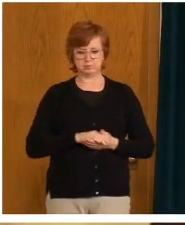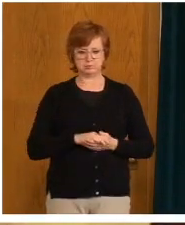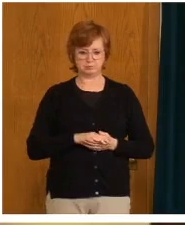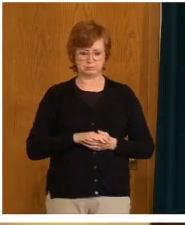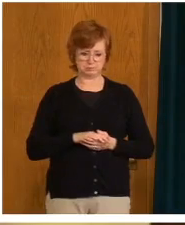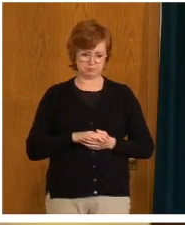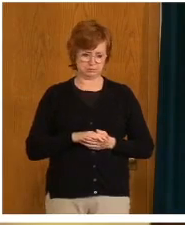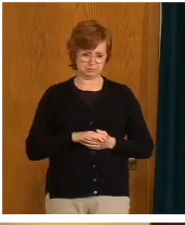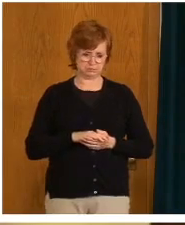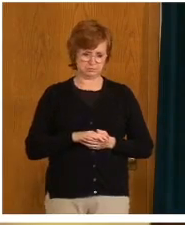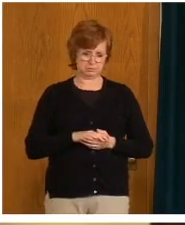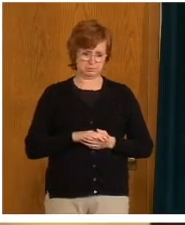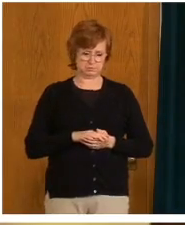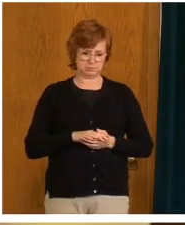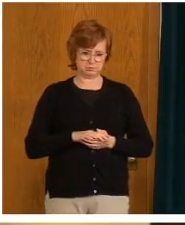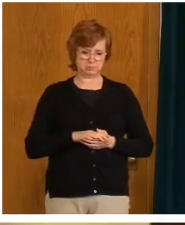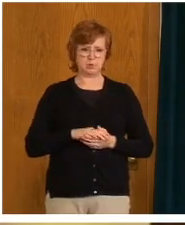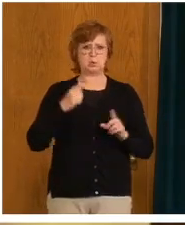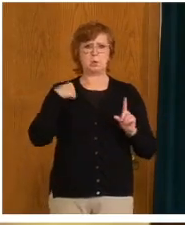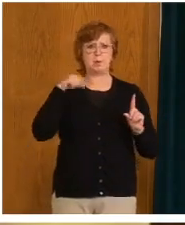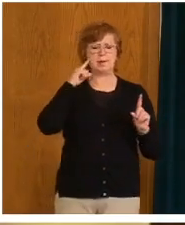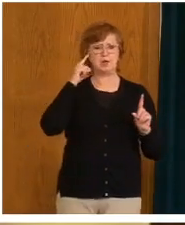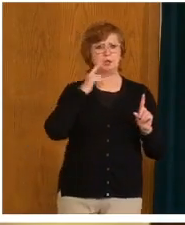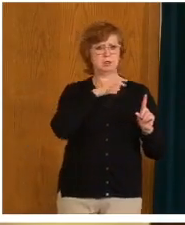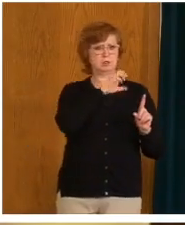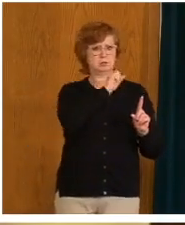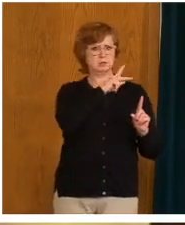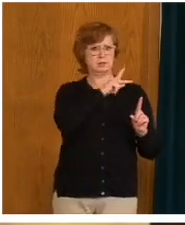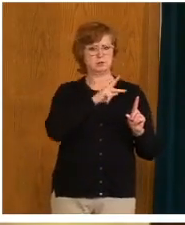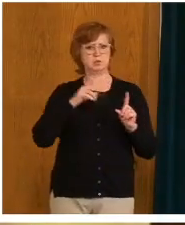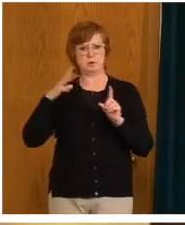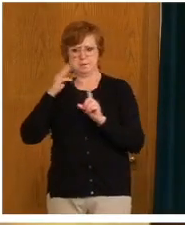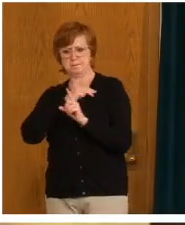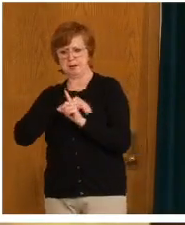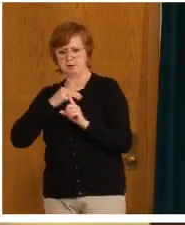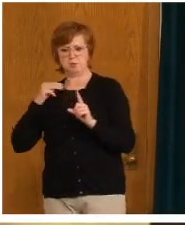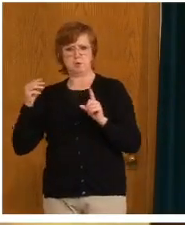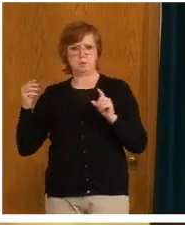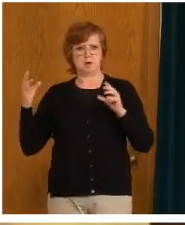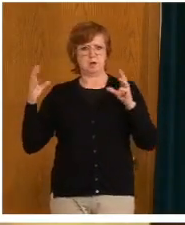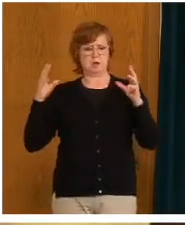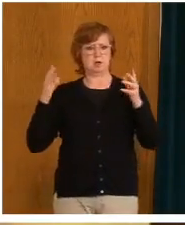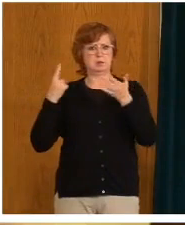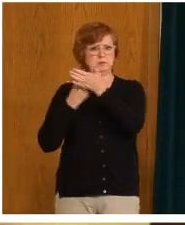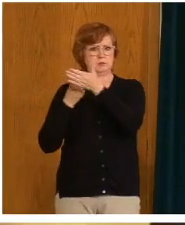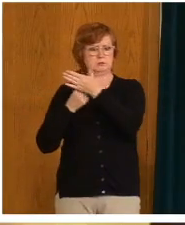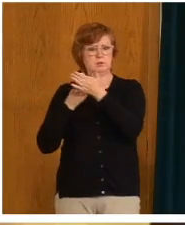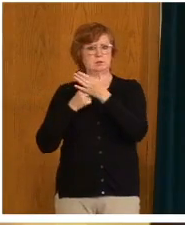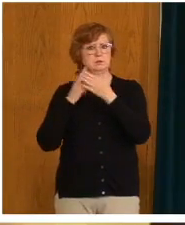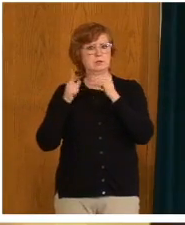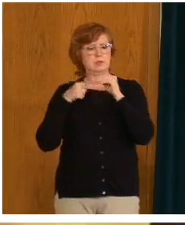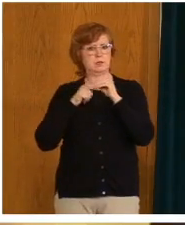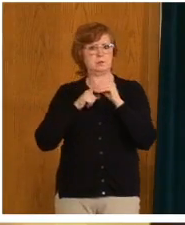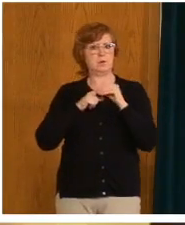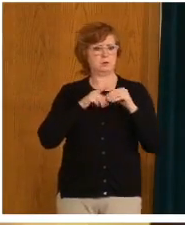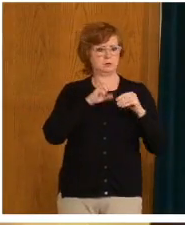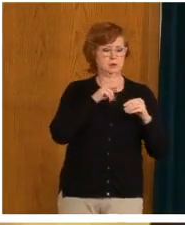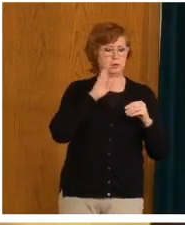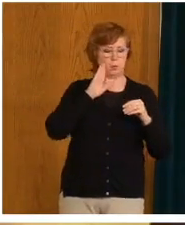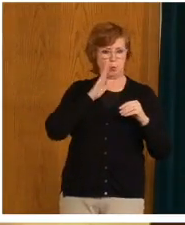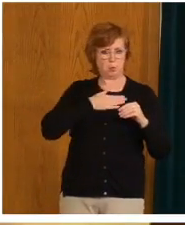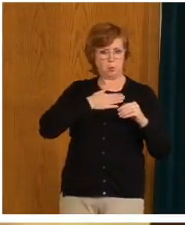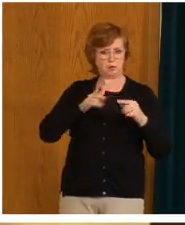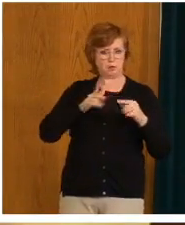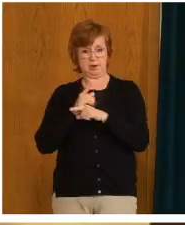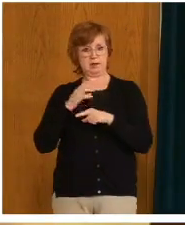hearing that Saskatchewan is in talks with Manitoba to accept some of its COVID ICU patients. If this is the case, can you confirm